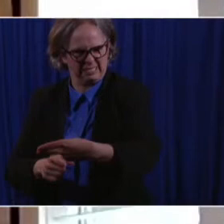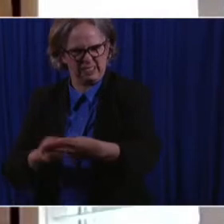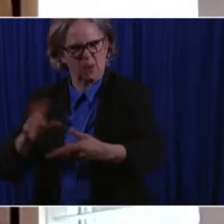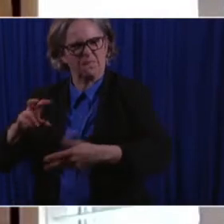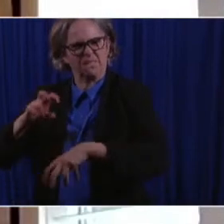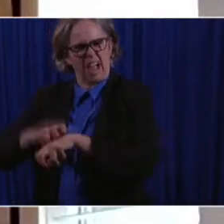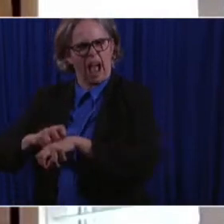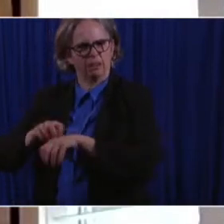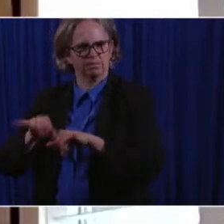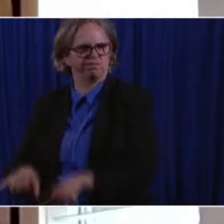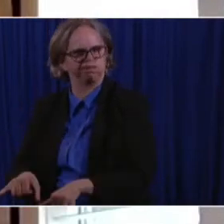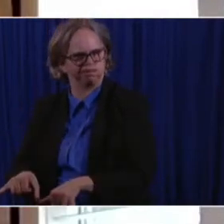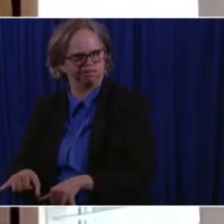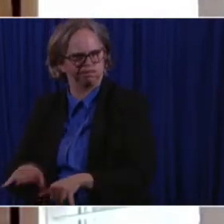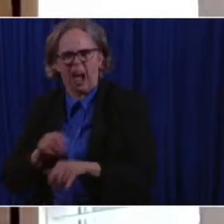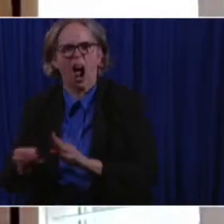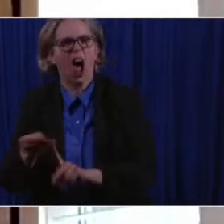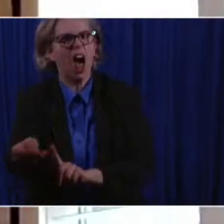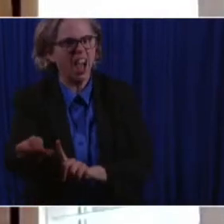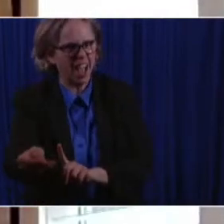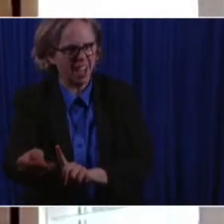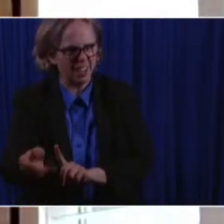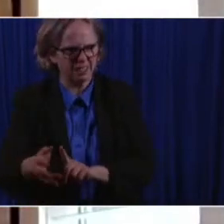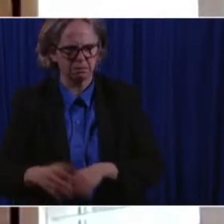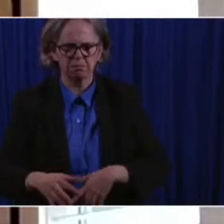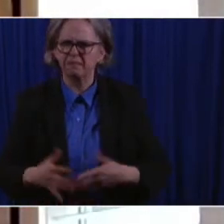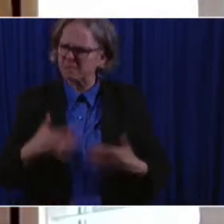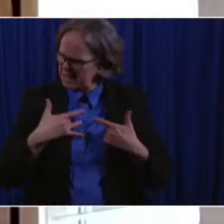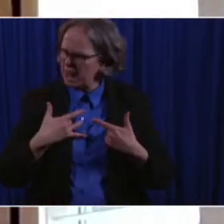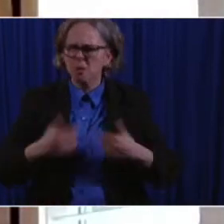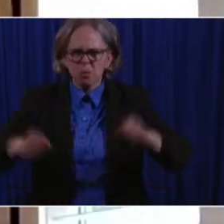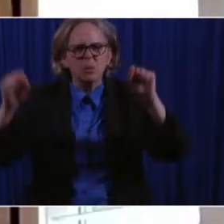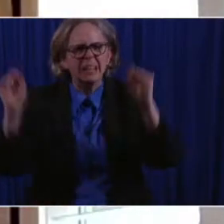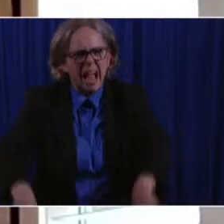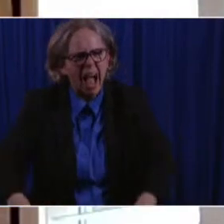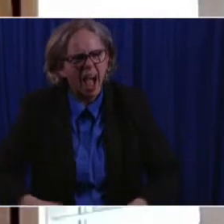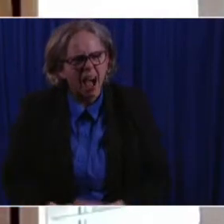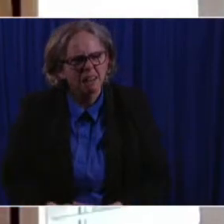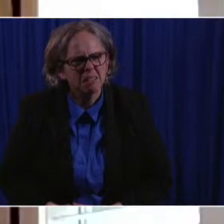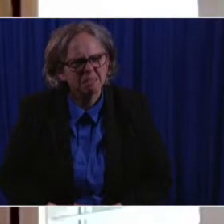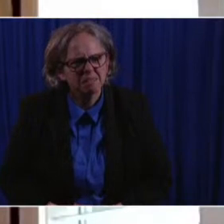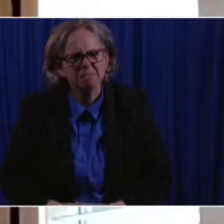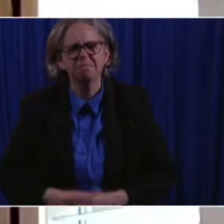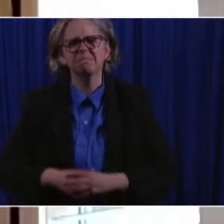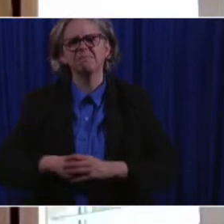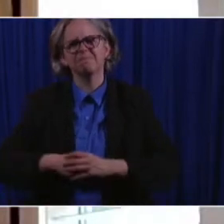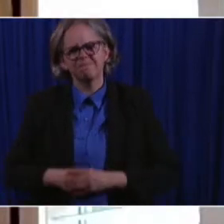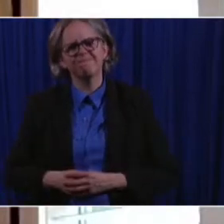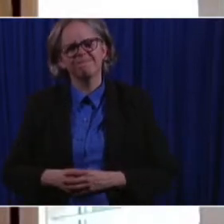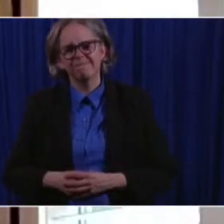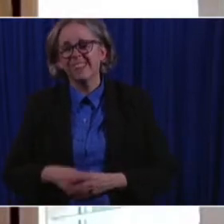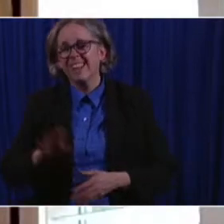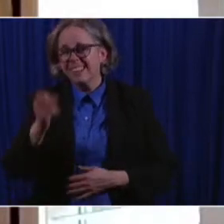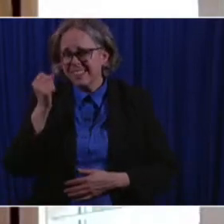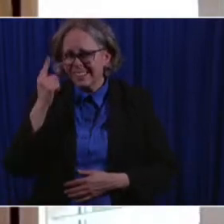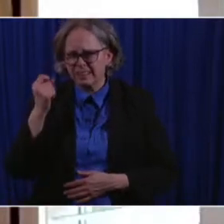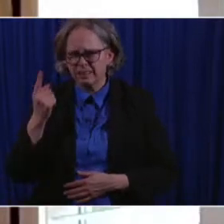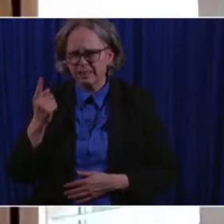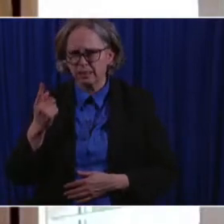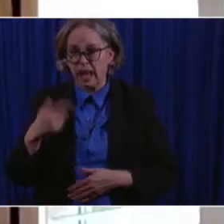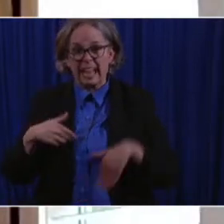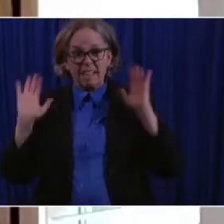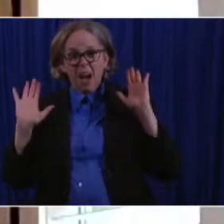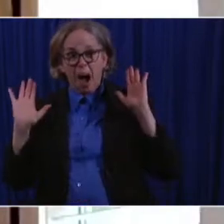encouraged by the pace at which, in fact, that is happening here in the state. But we've got to keep doing it. And in